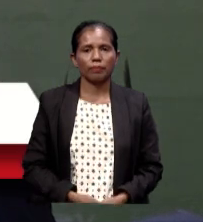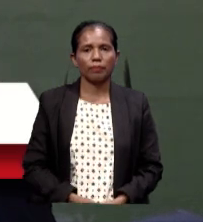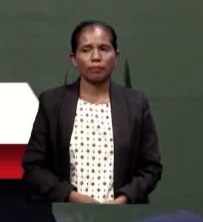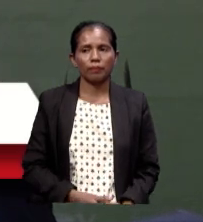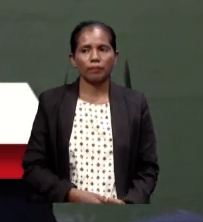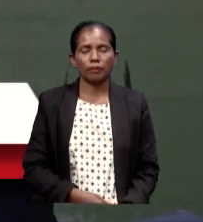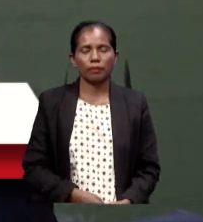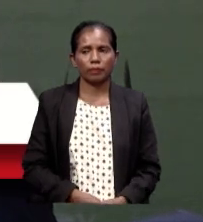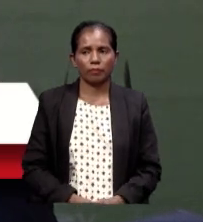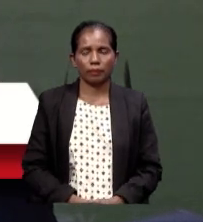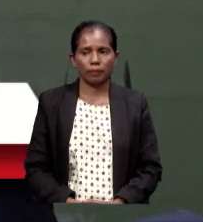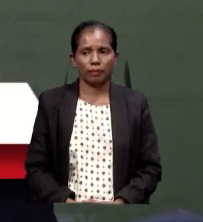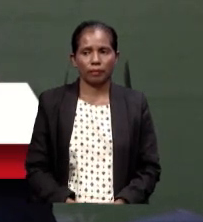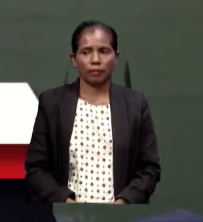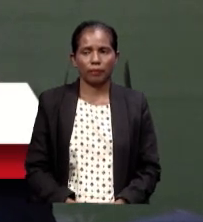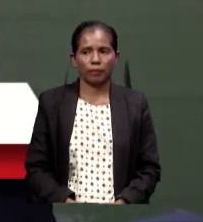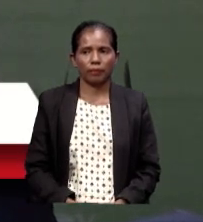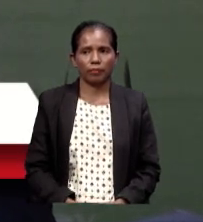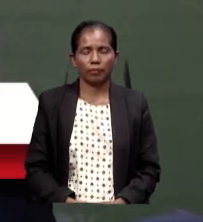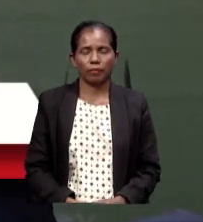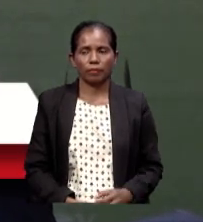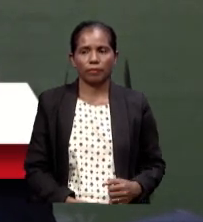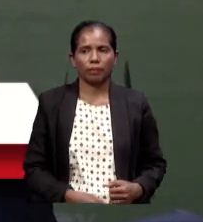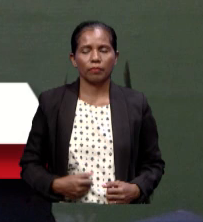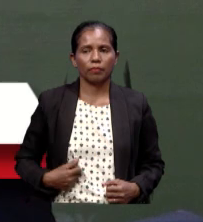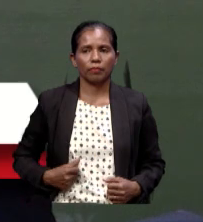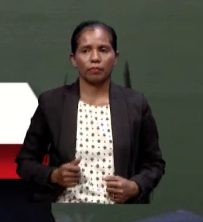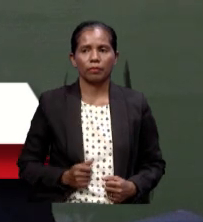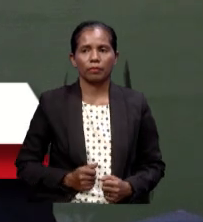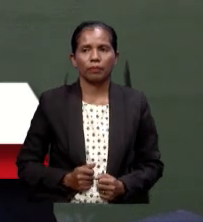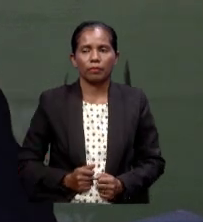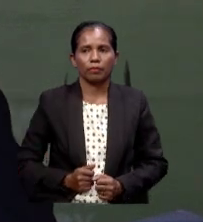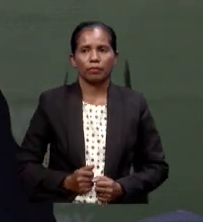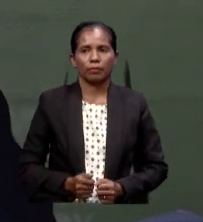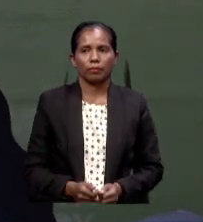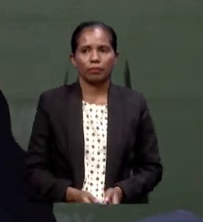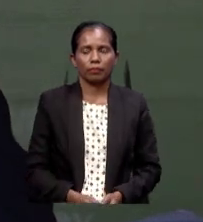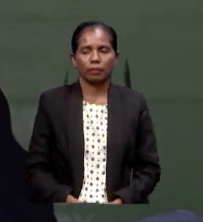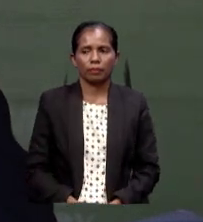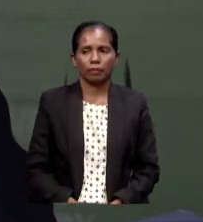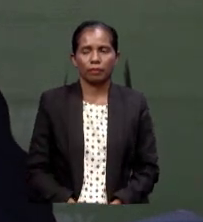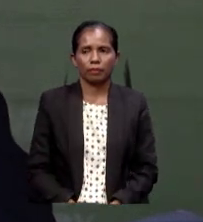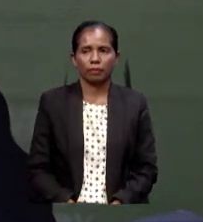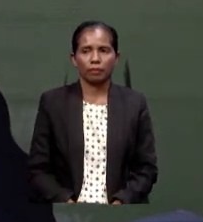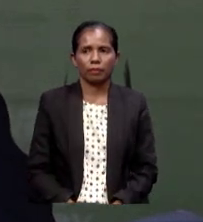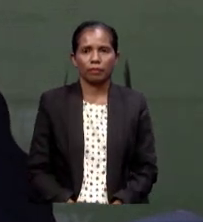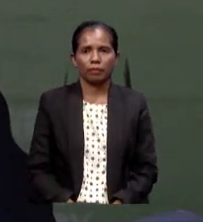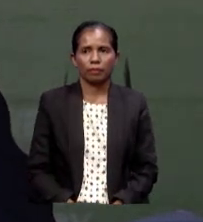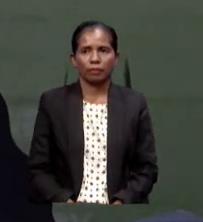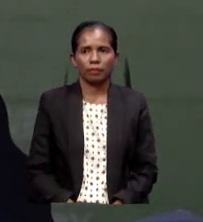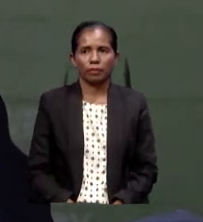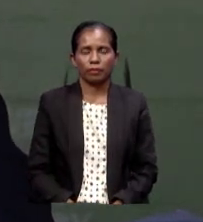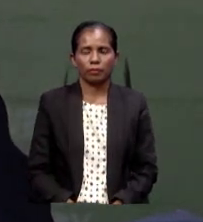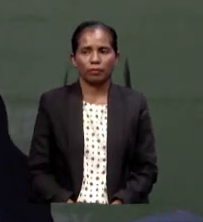long term. Prosperity and independence are intertwined, and Australia will continue to support both